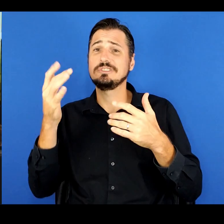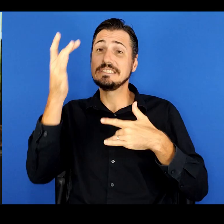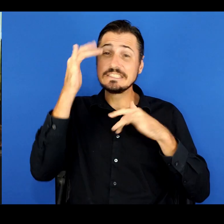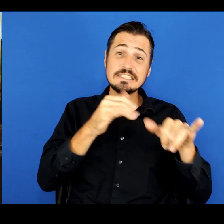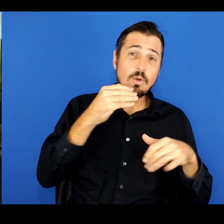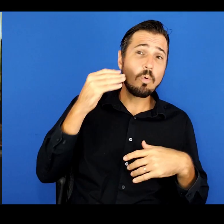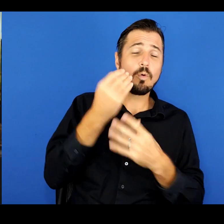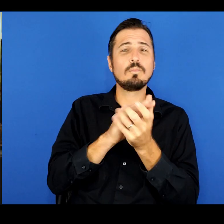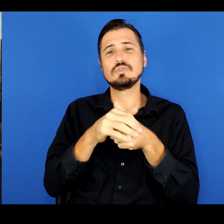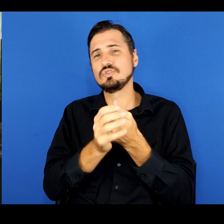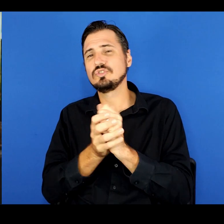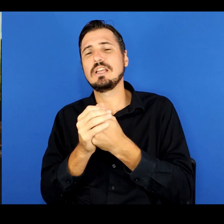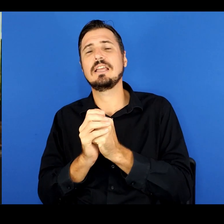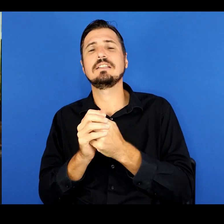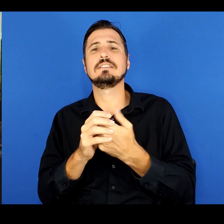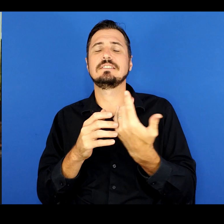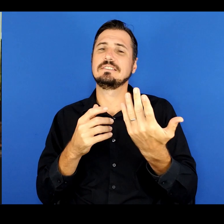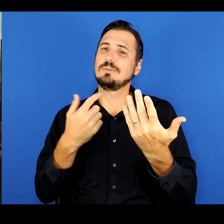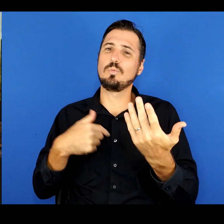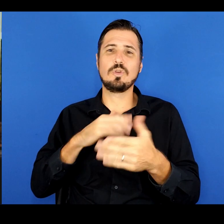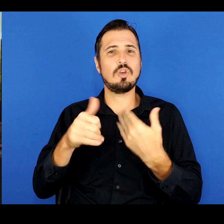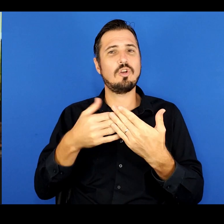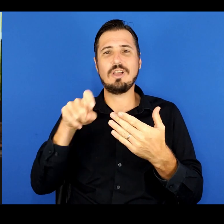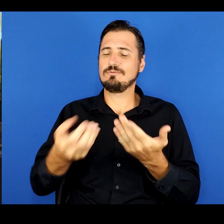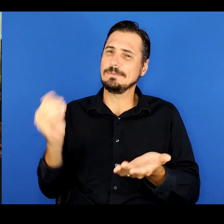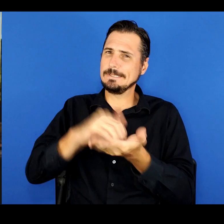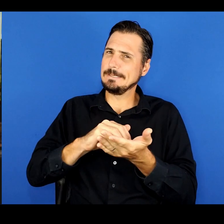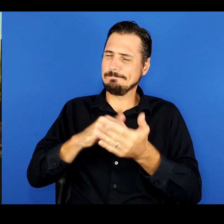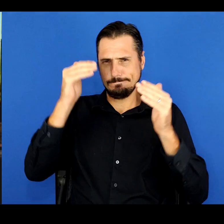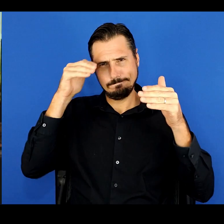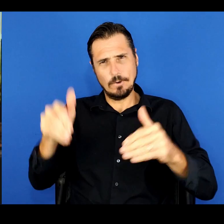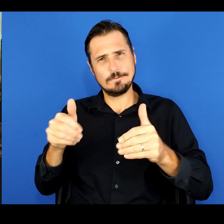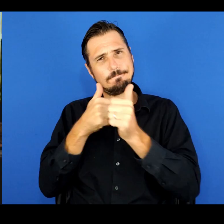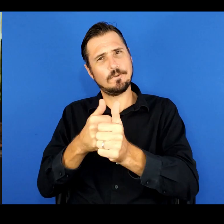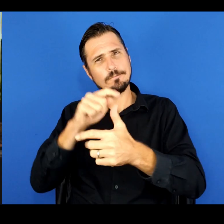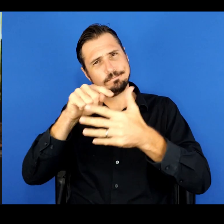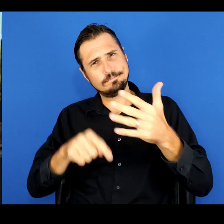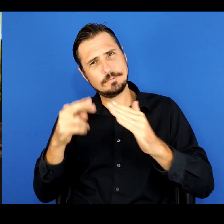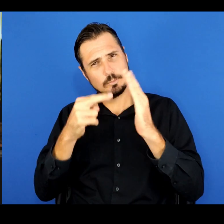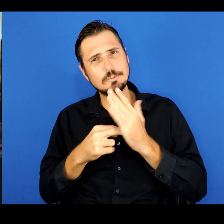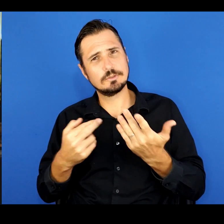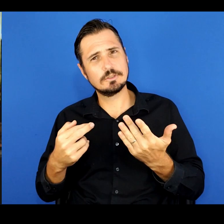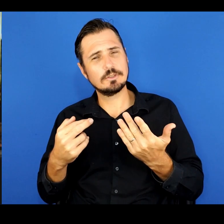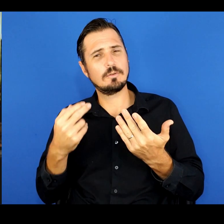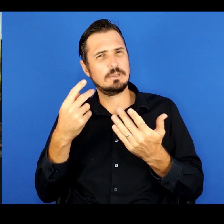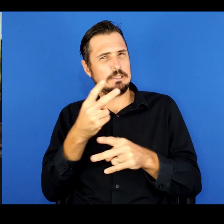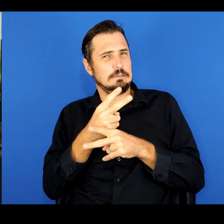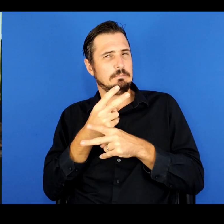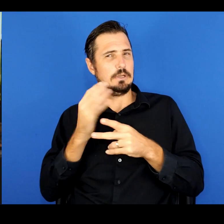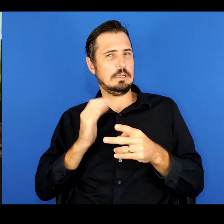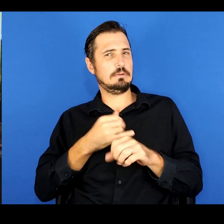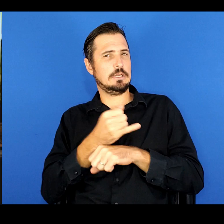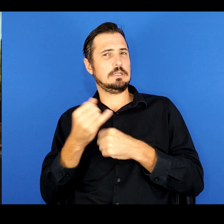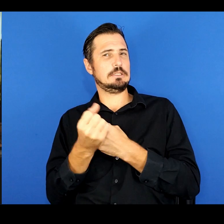distance, staying home when sick, and washing hands. We all need to recommit to consistently following these safe practices